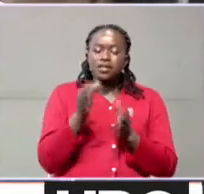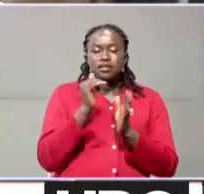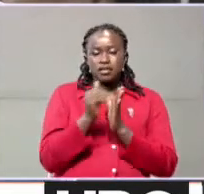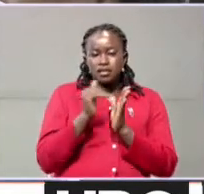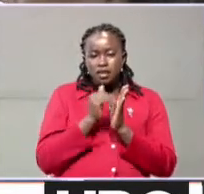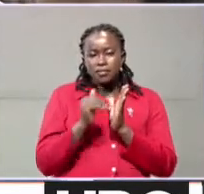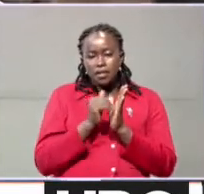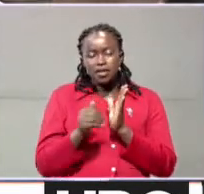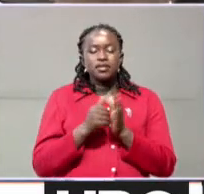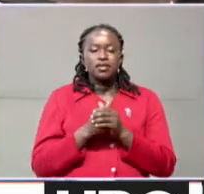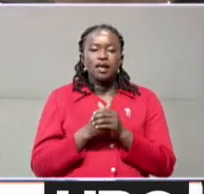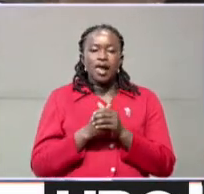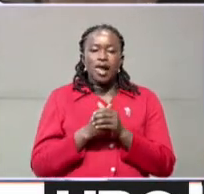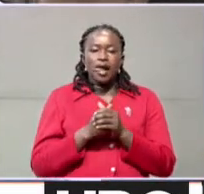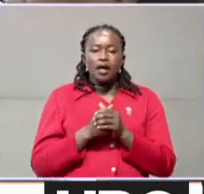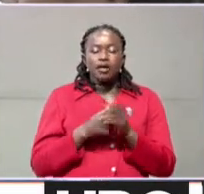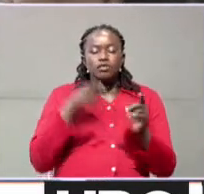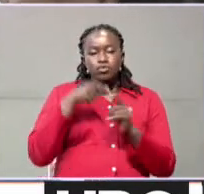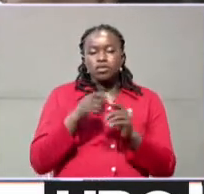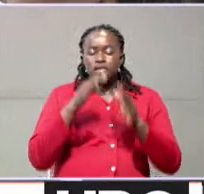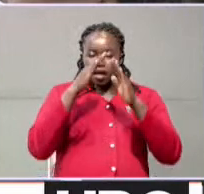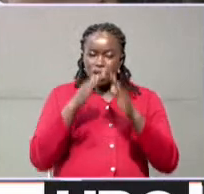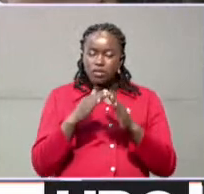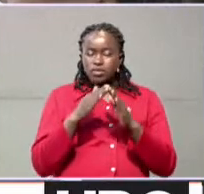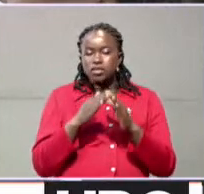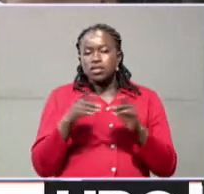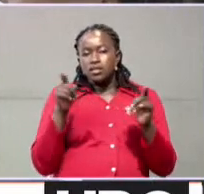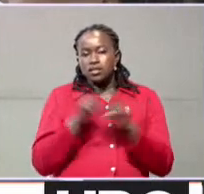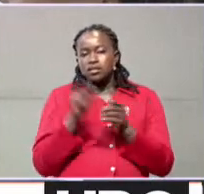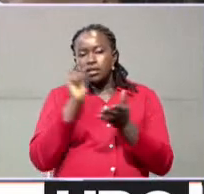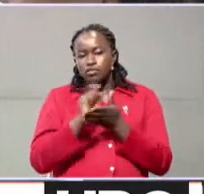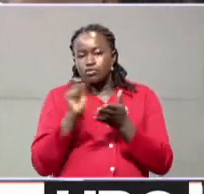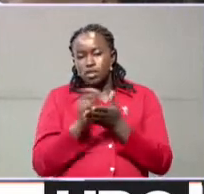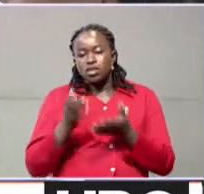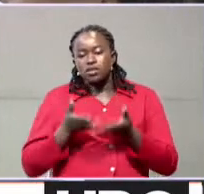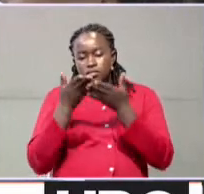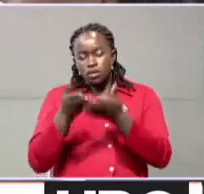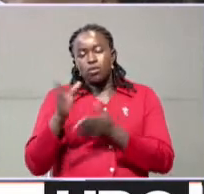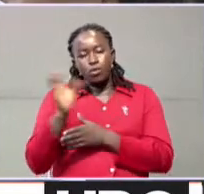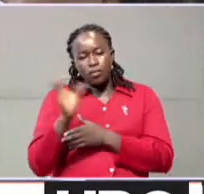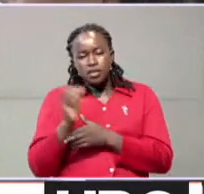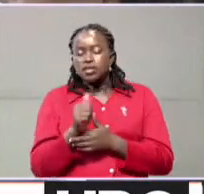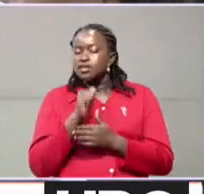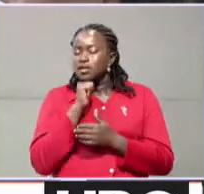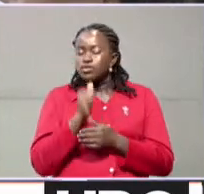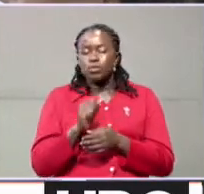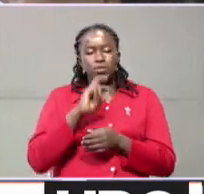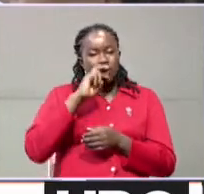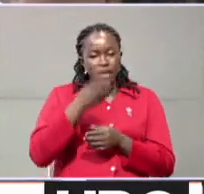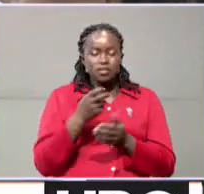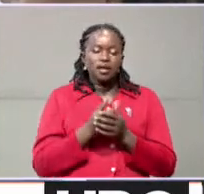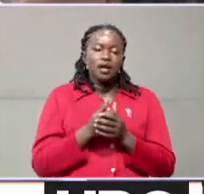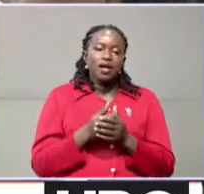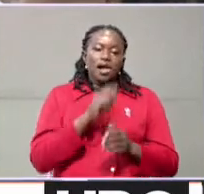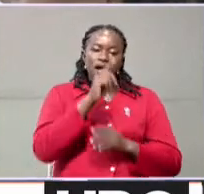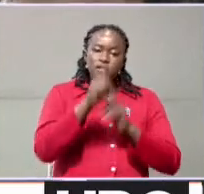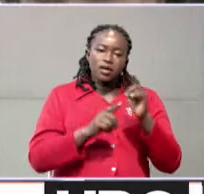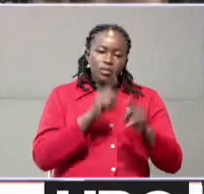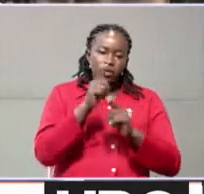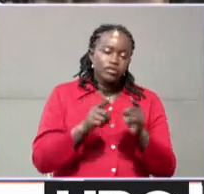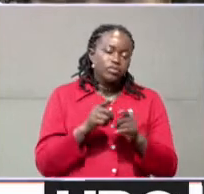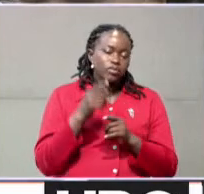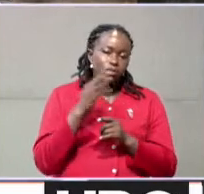for statement to the house and the written submission to the committee does not answer the question